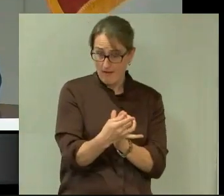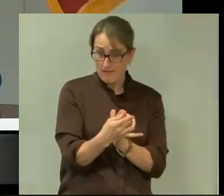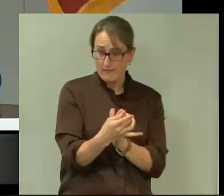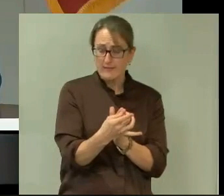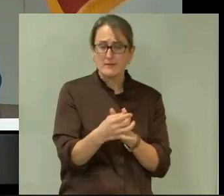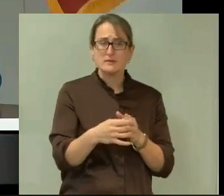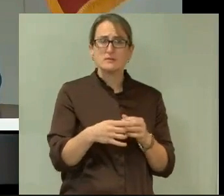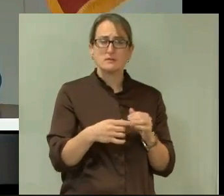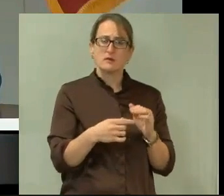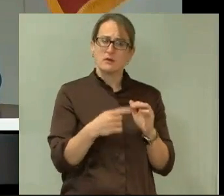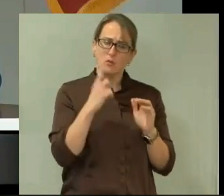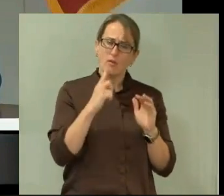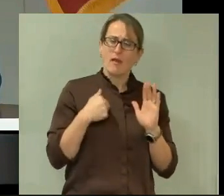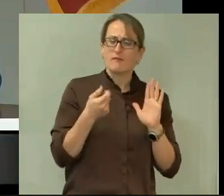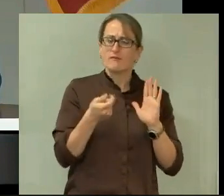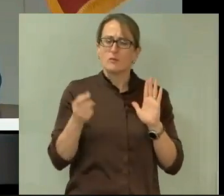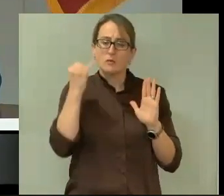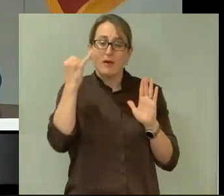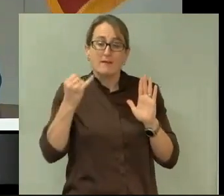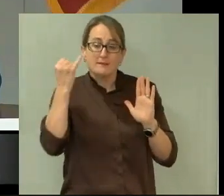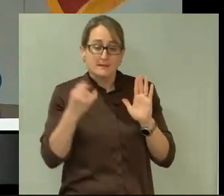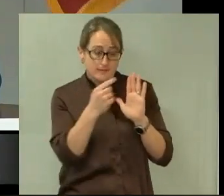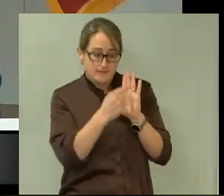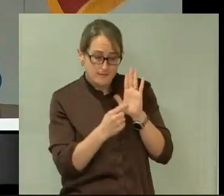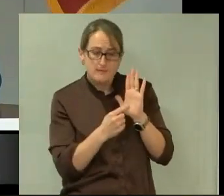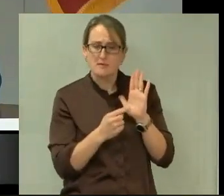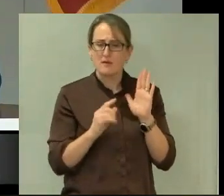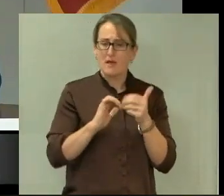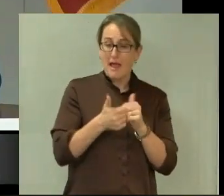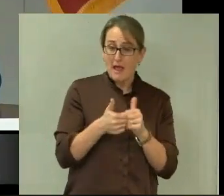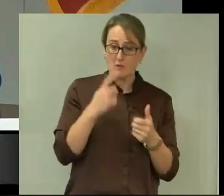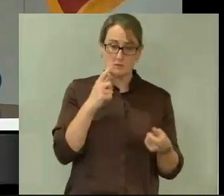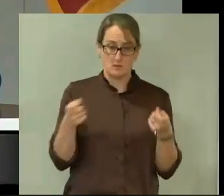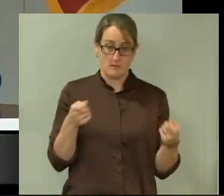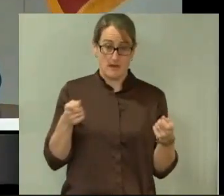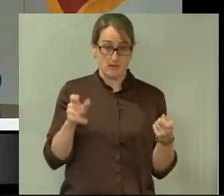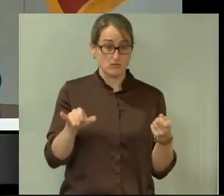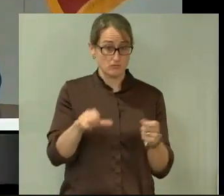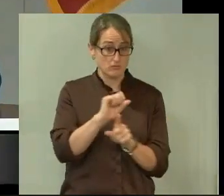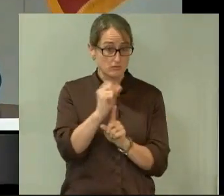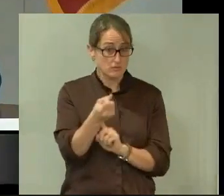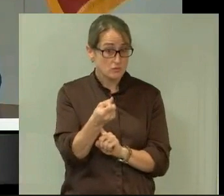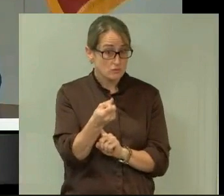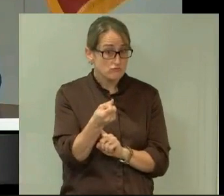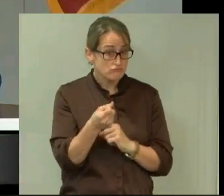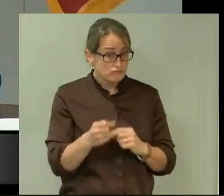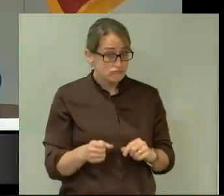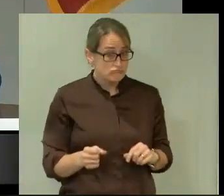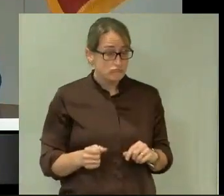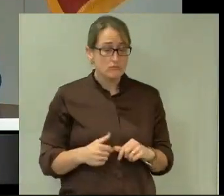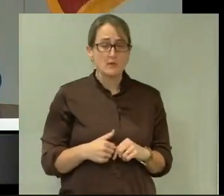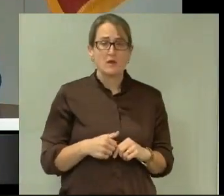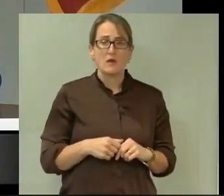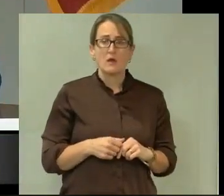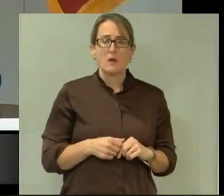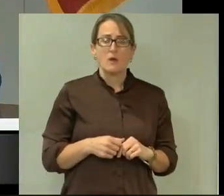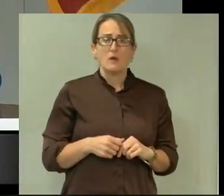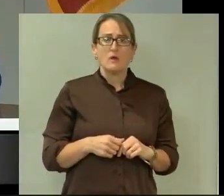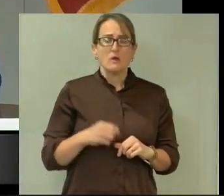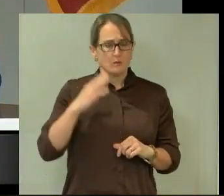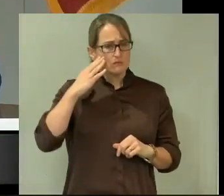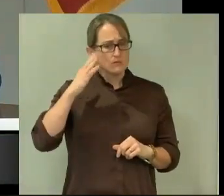further recommendations on how to manage that. We are aware that there is going